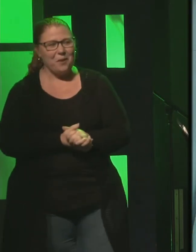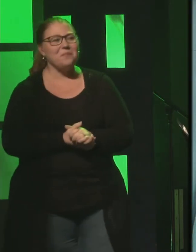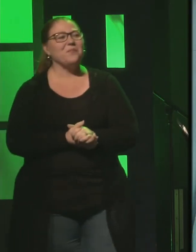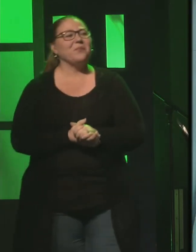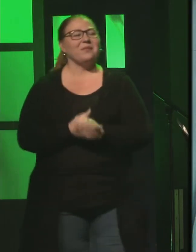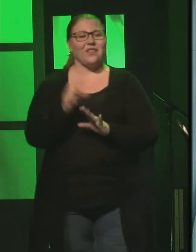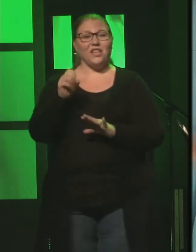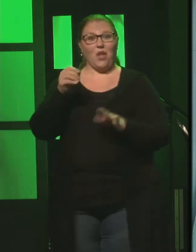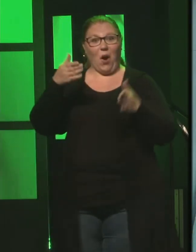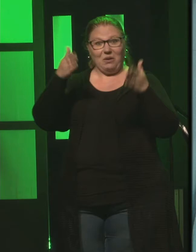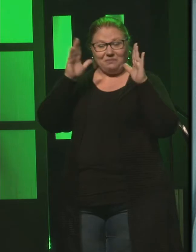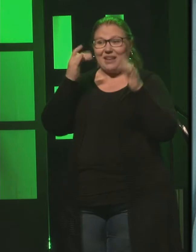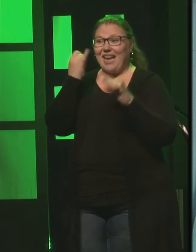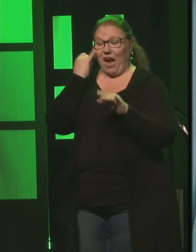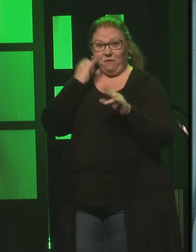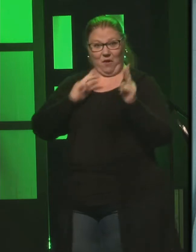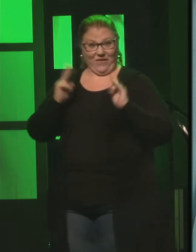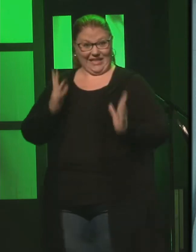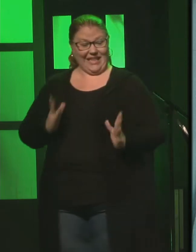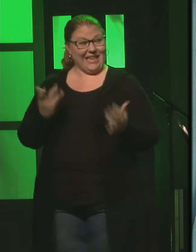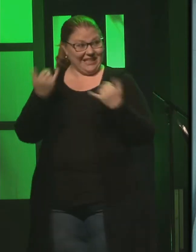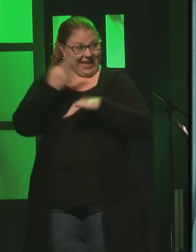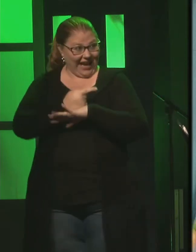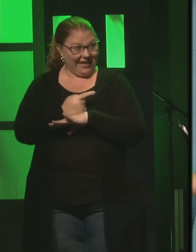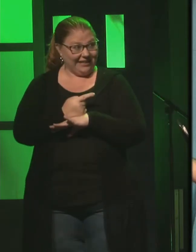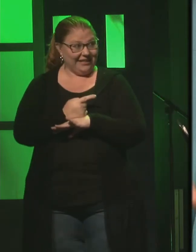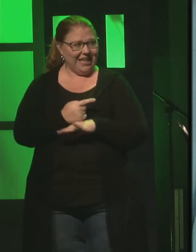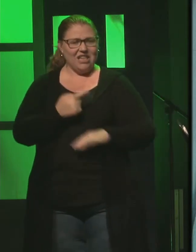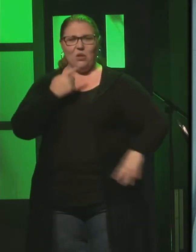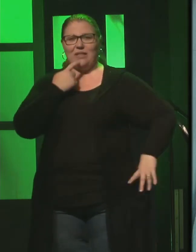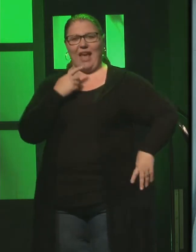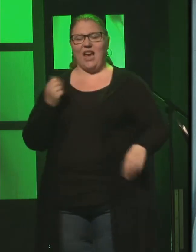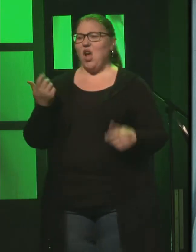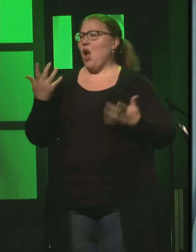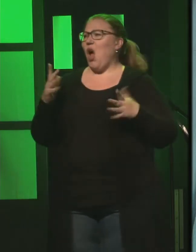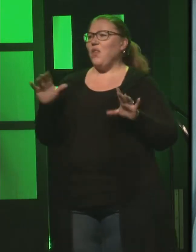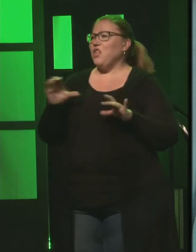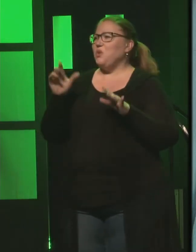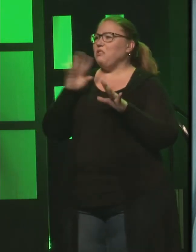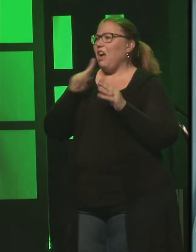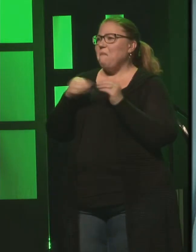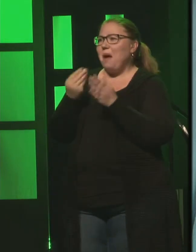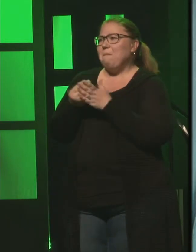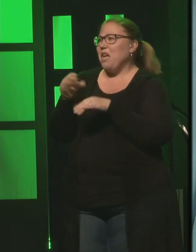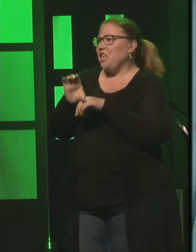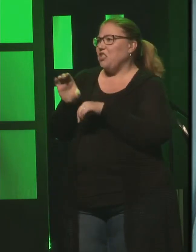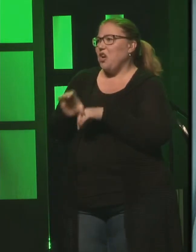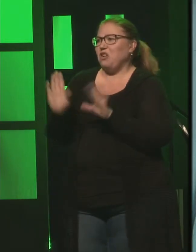So listen, if you're a guest today and you say, all they do is talk about money at church,